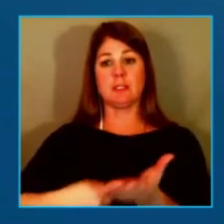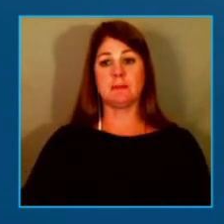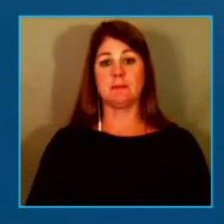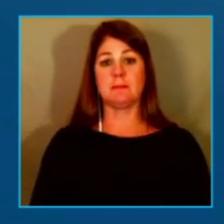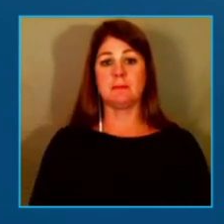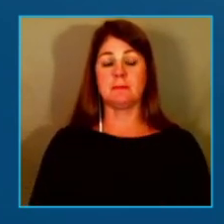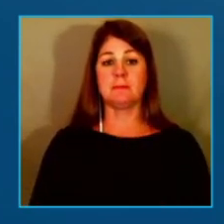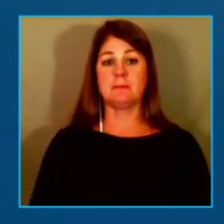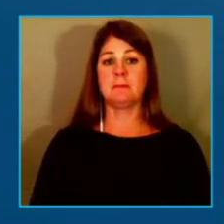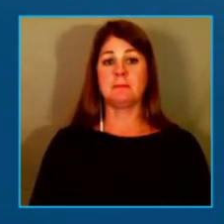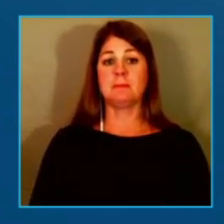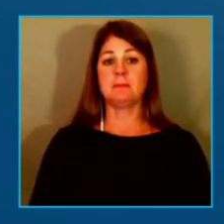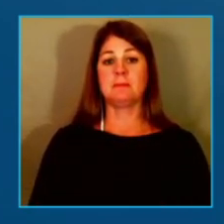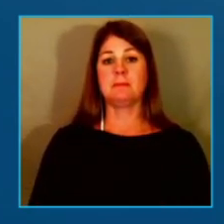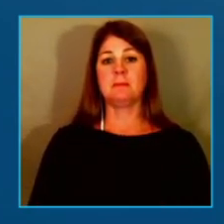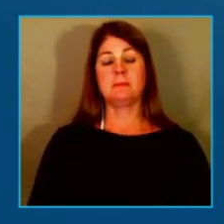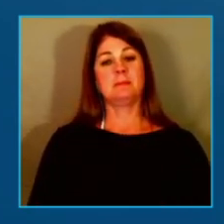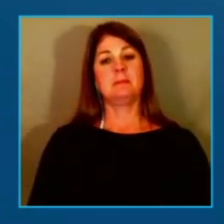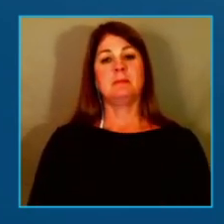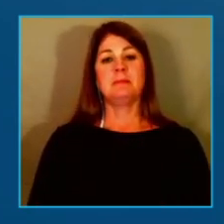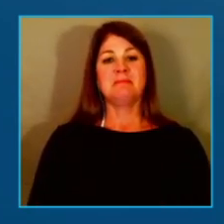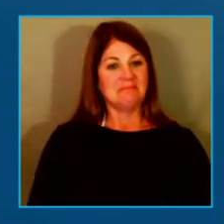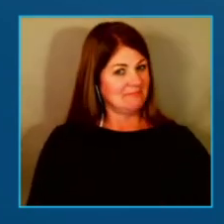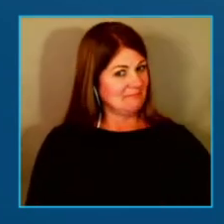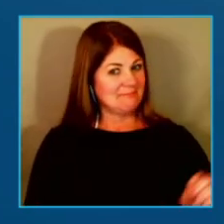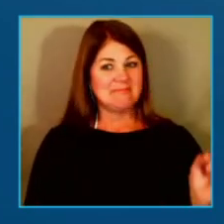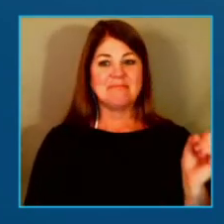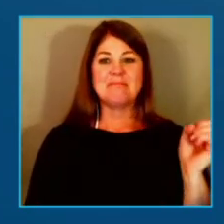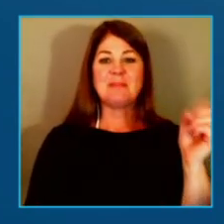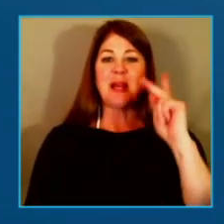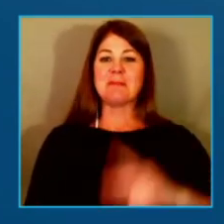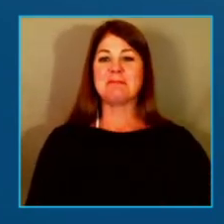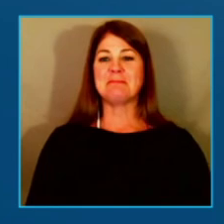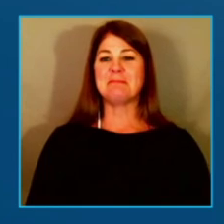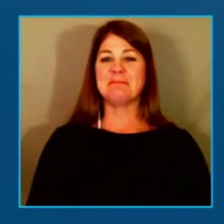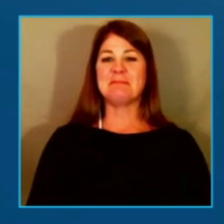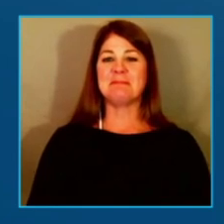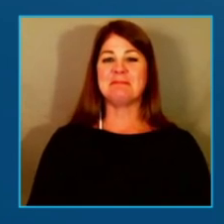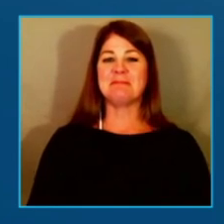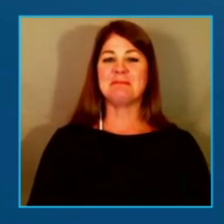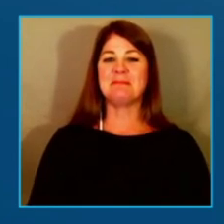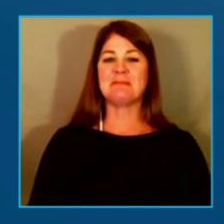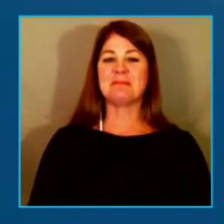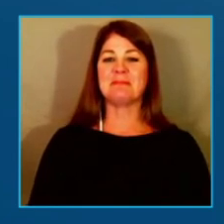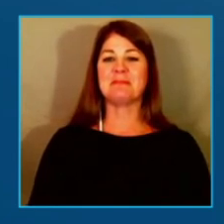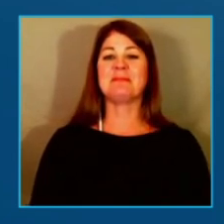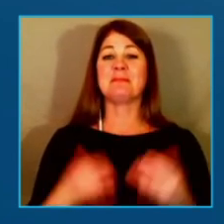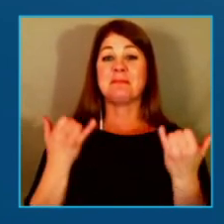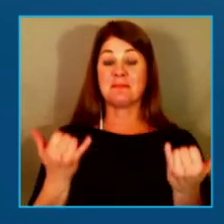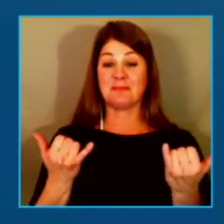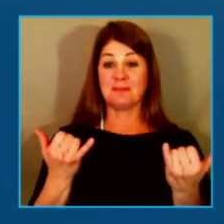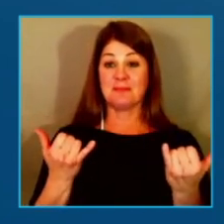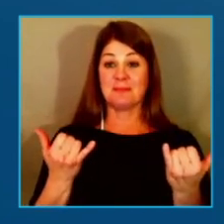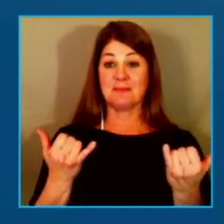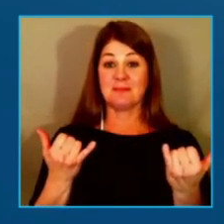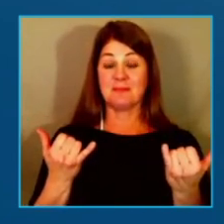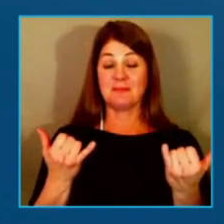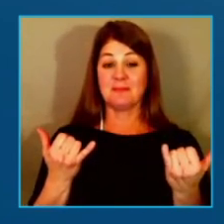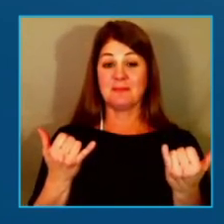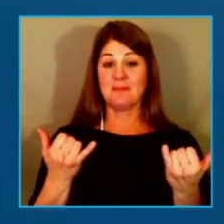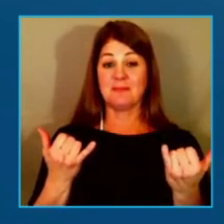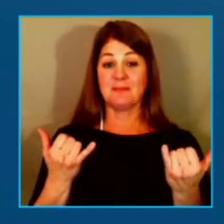Okay. There are no questions. Okay. We will now move to